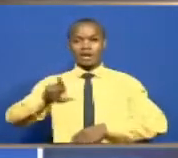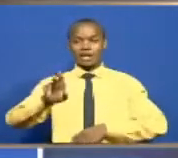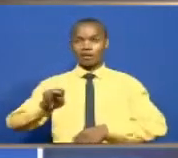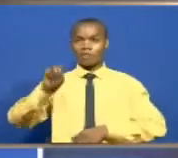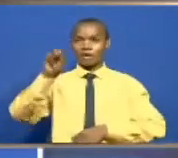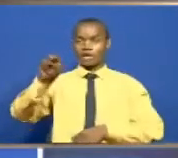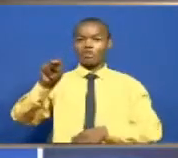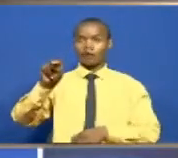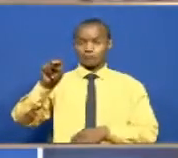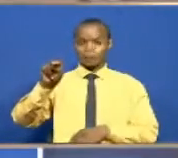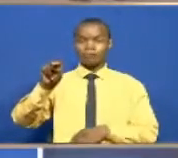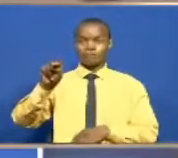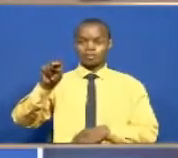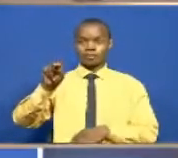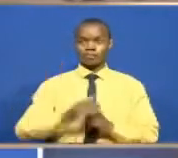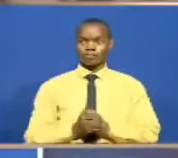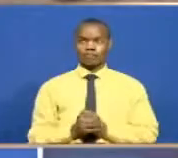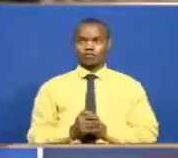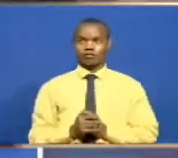Rumuruti Maralal Road.